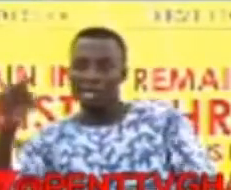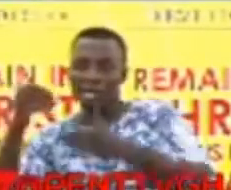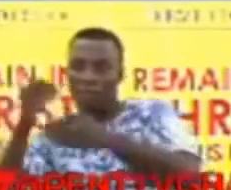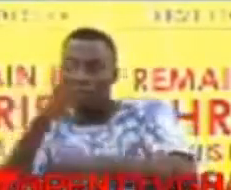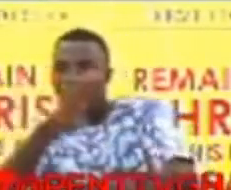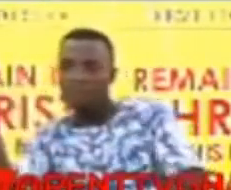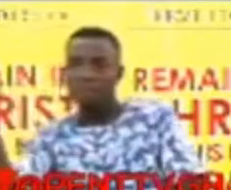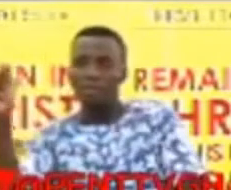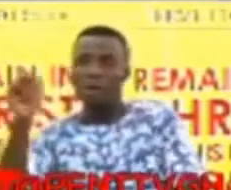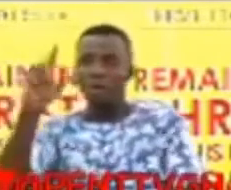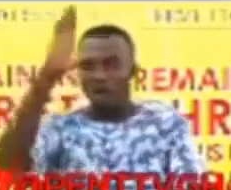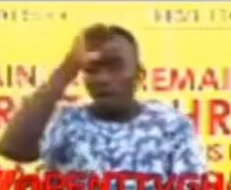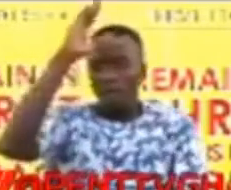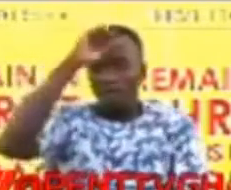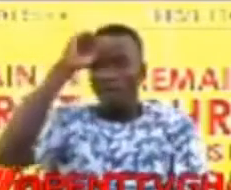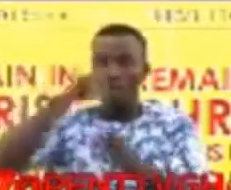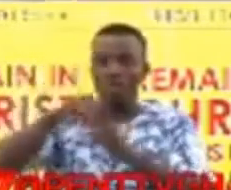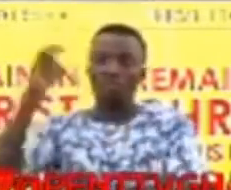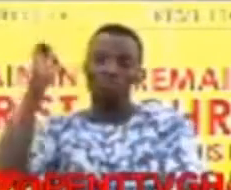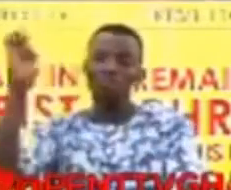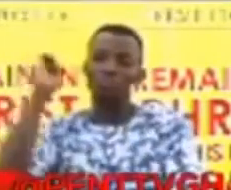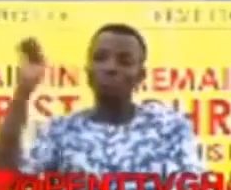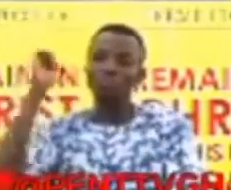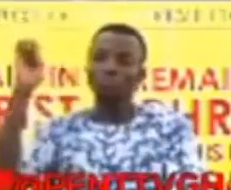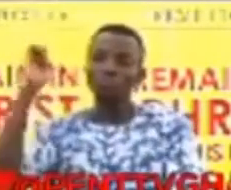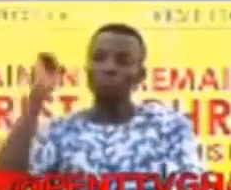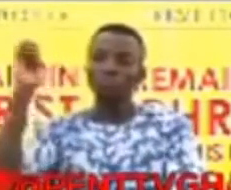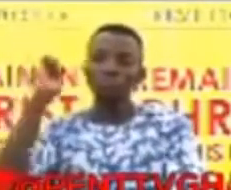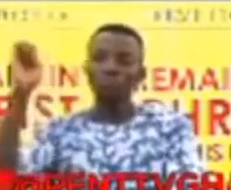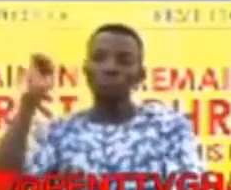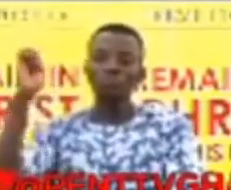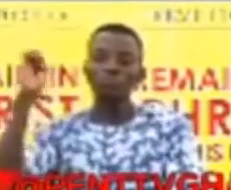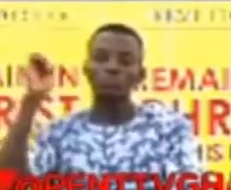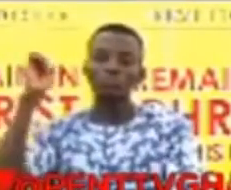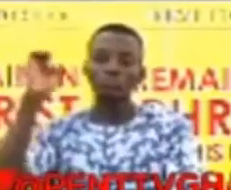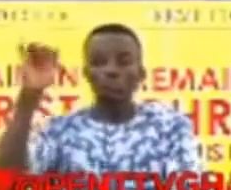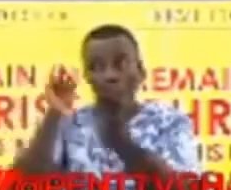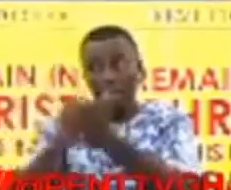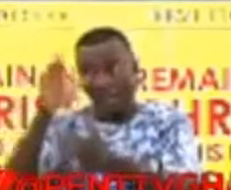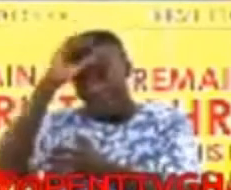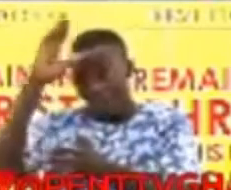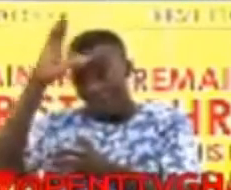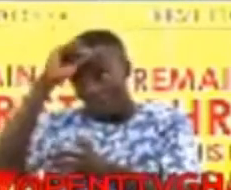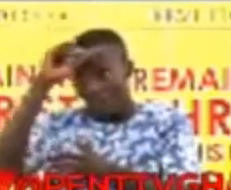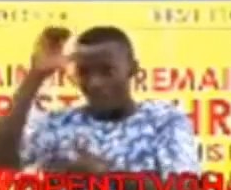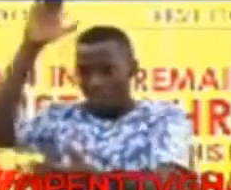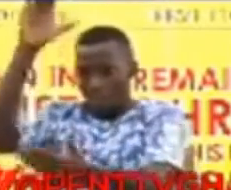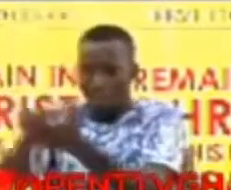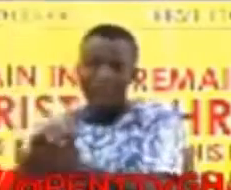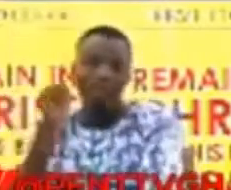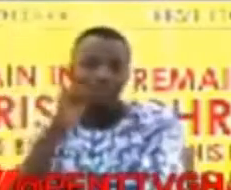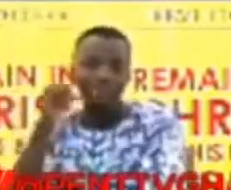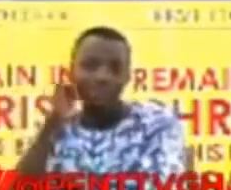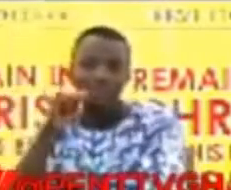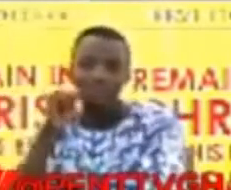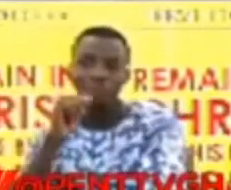evangelism guys. He was the only son of the parents. He got married. He